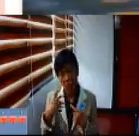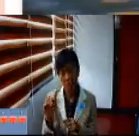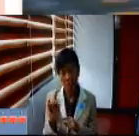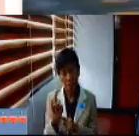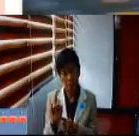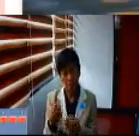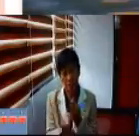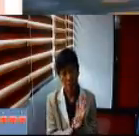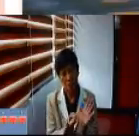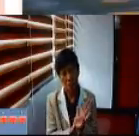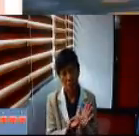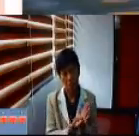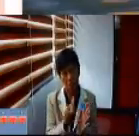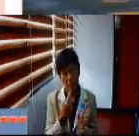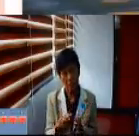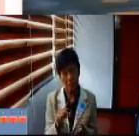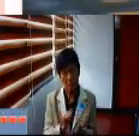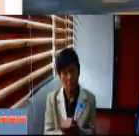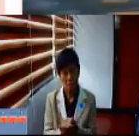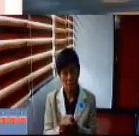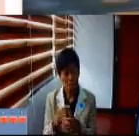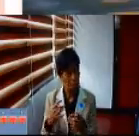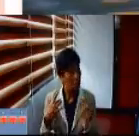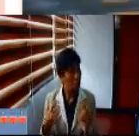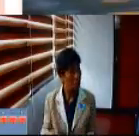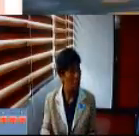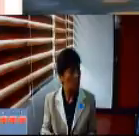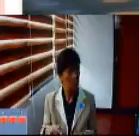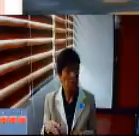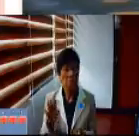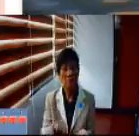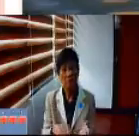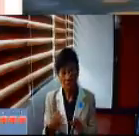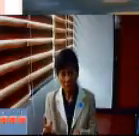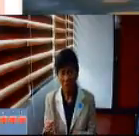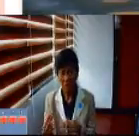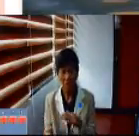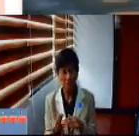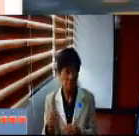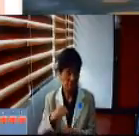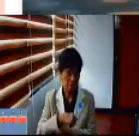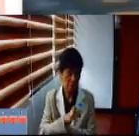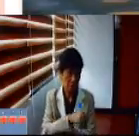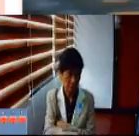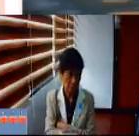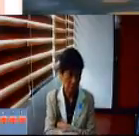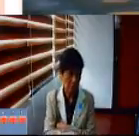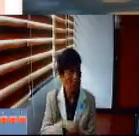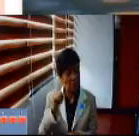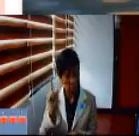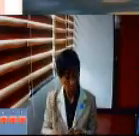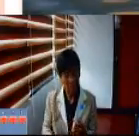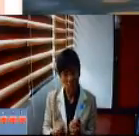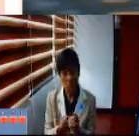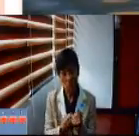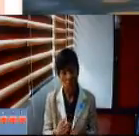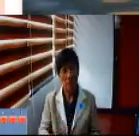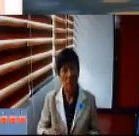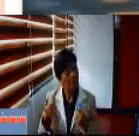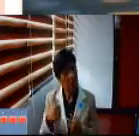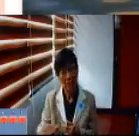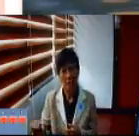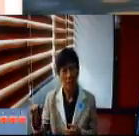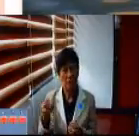that biologically dead na po yung ilalim ng Manila Bay, so it cannot support life anymore.